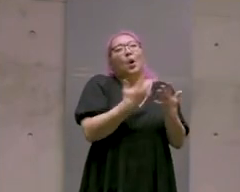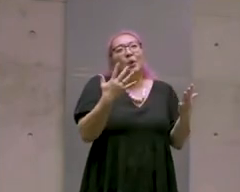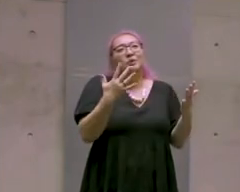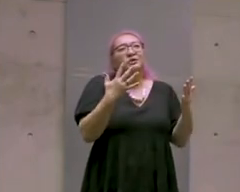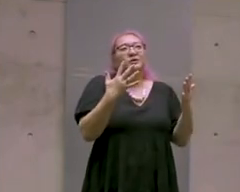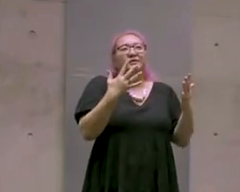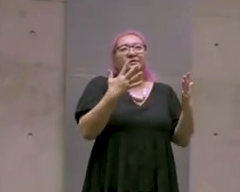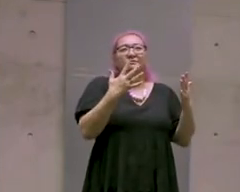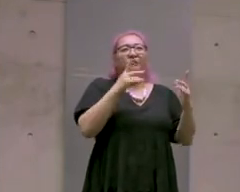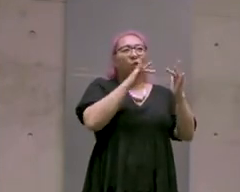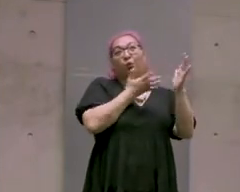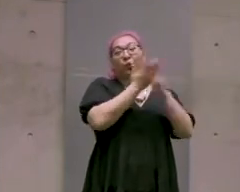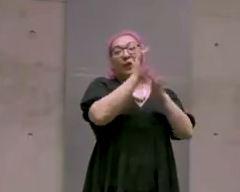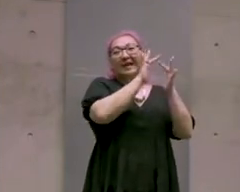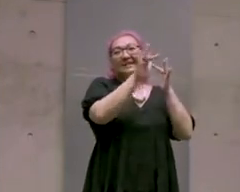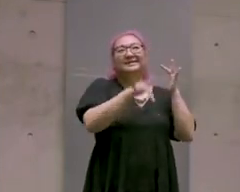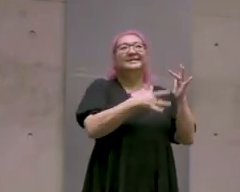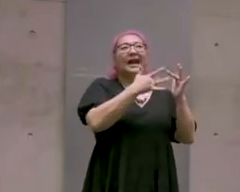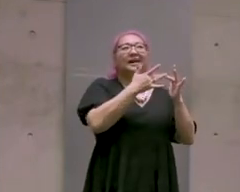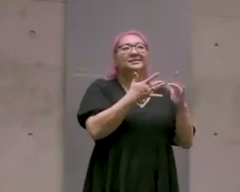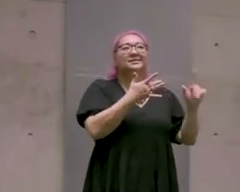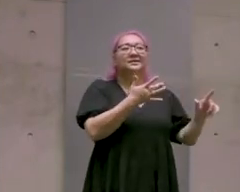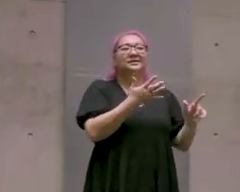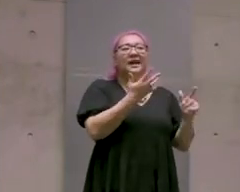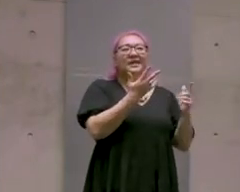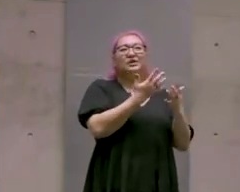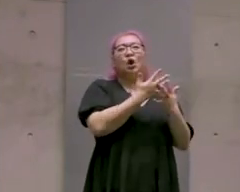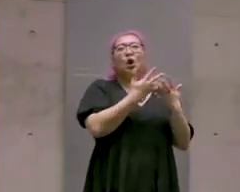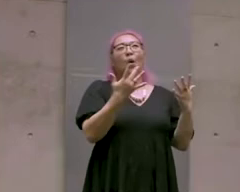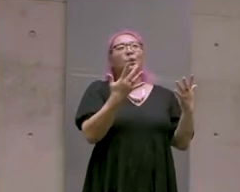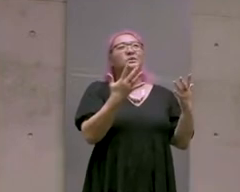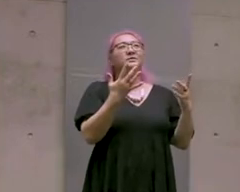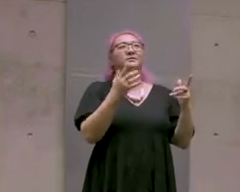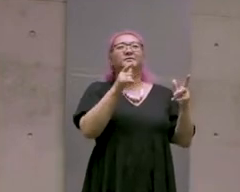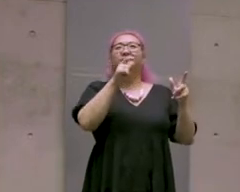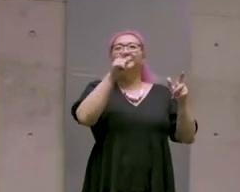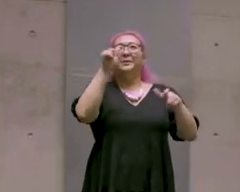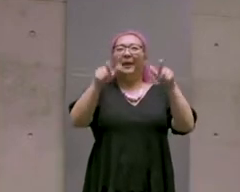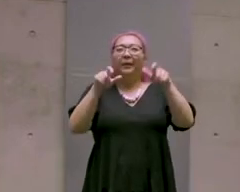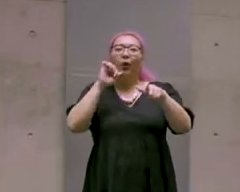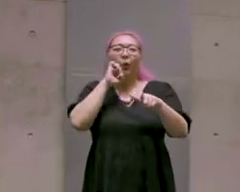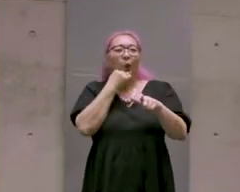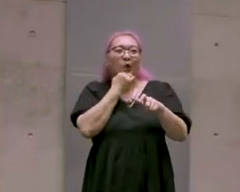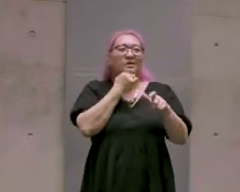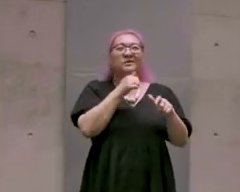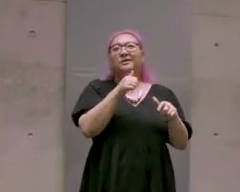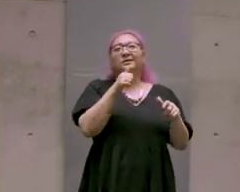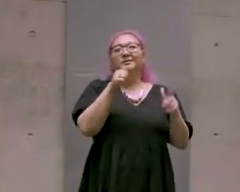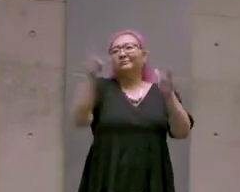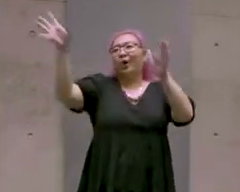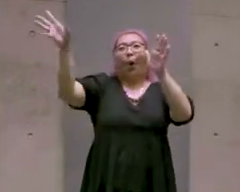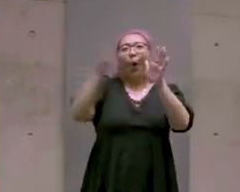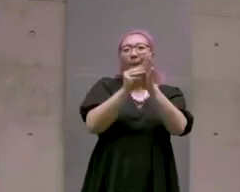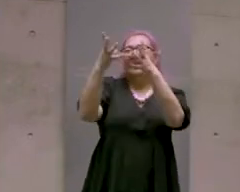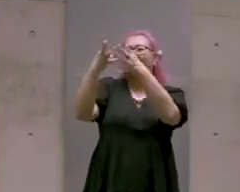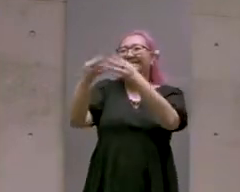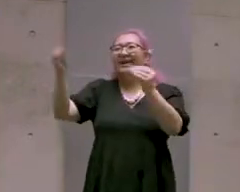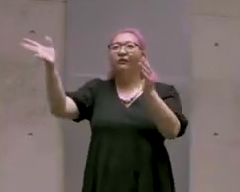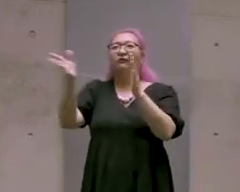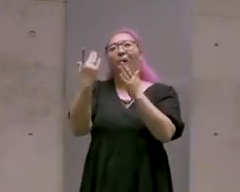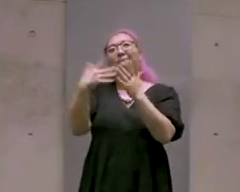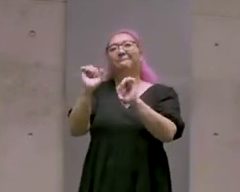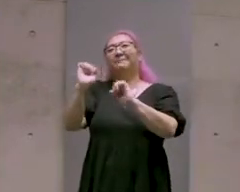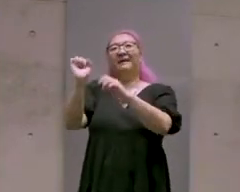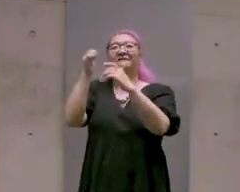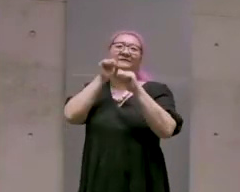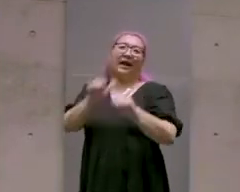get your favorite speech from Fight Club, and you'd do like text moving along the screen in sync with that. And I was like, oh,